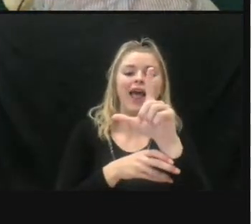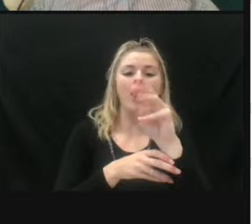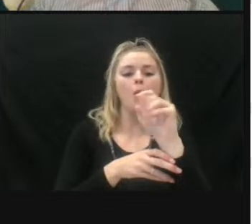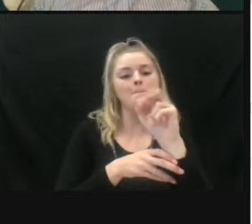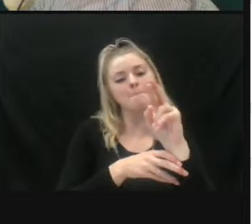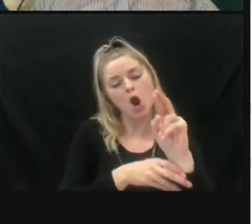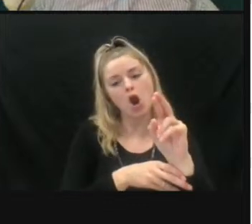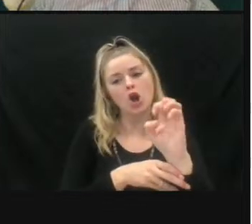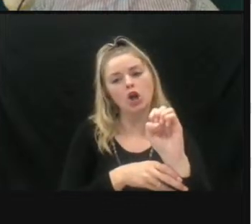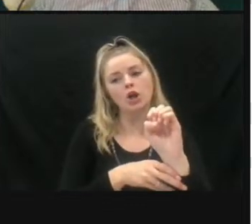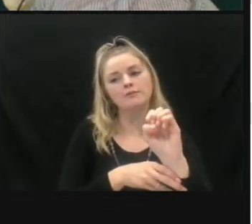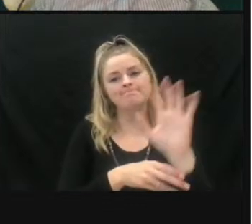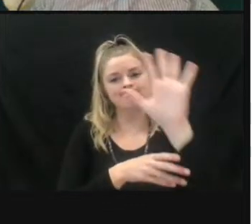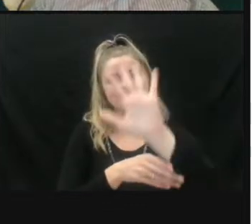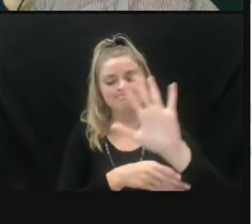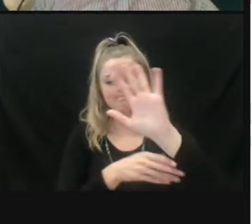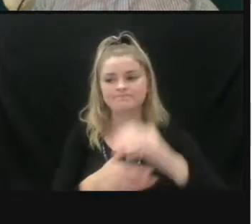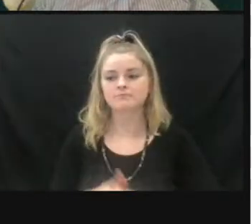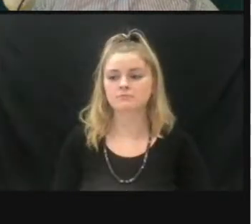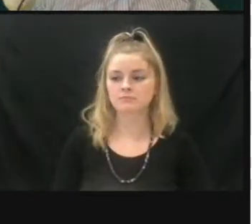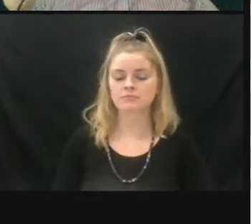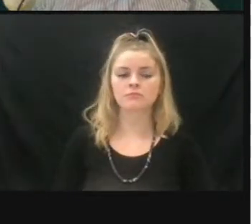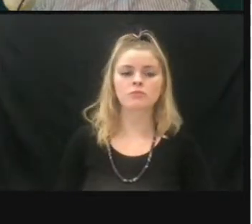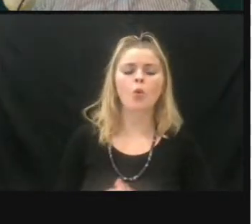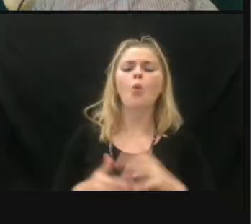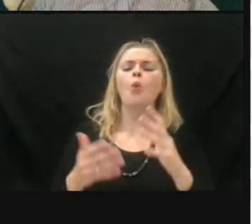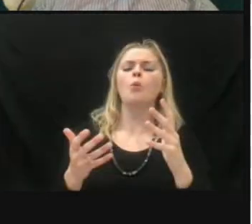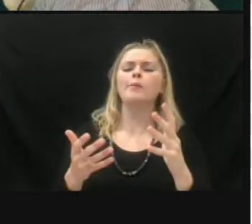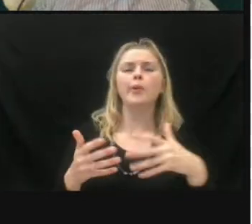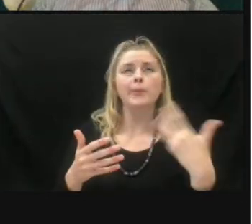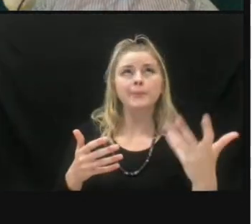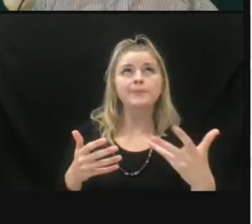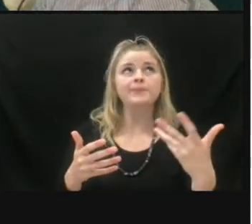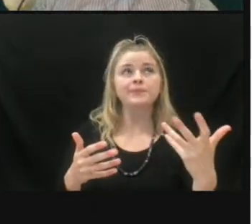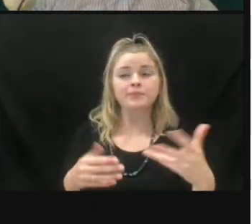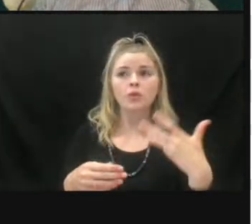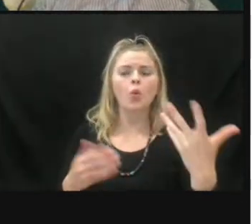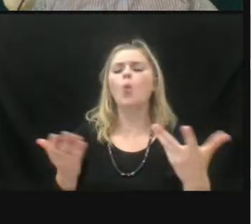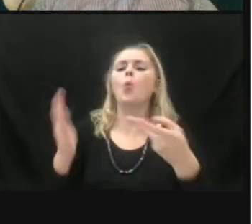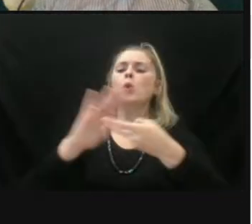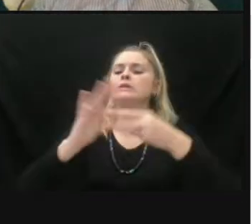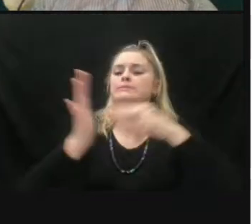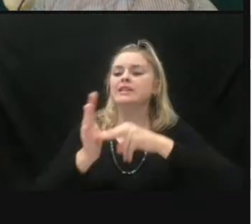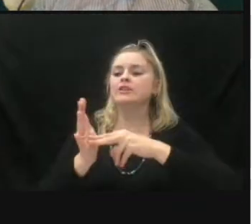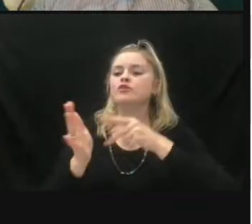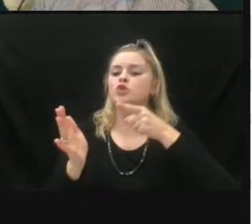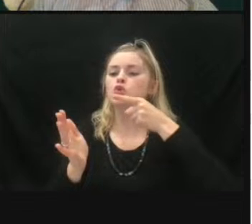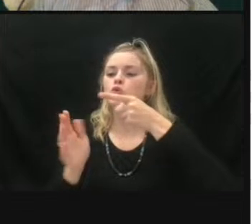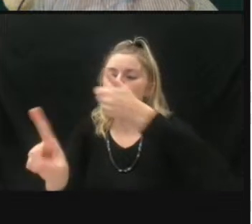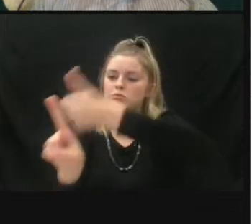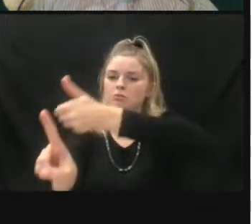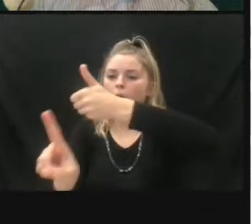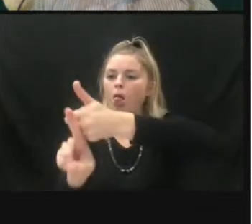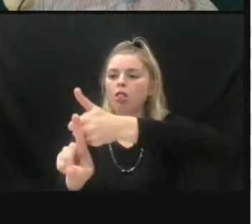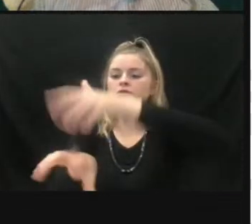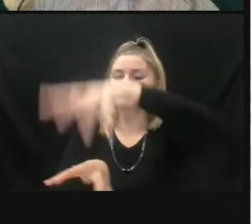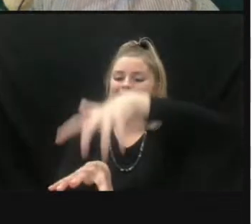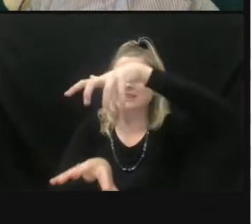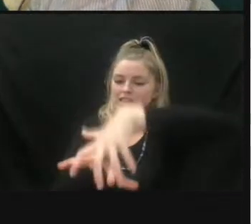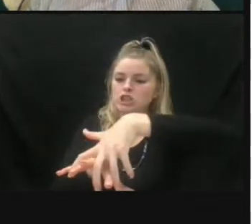What does it mean to you? What does it mean for you to be an Indigenous person in the state you live